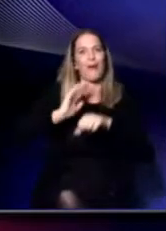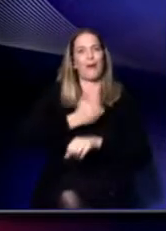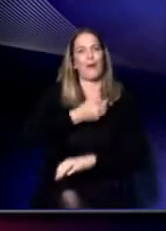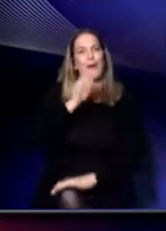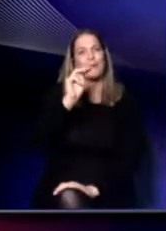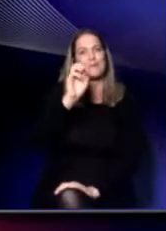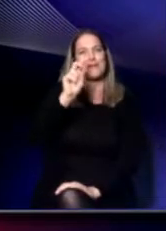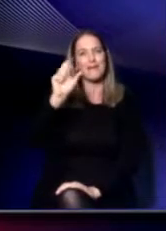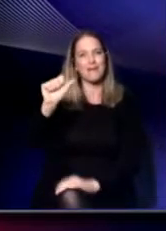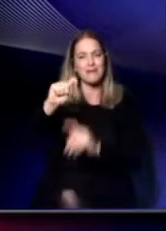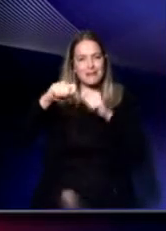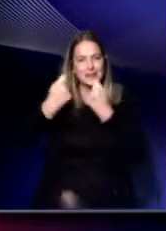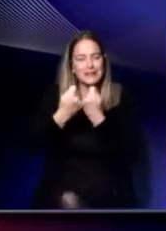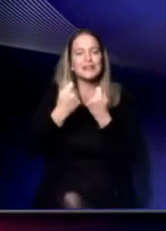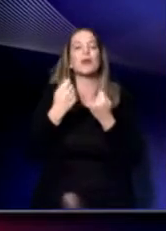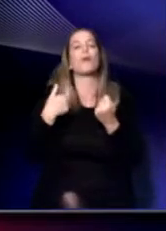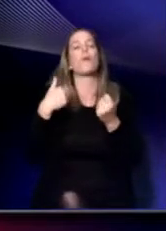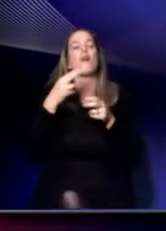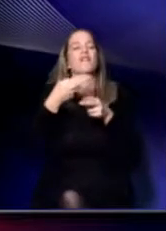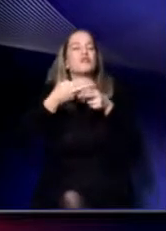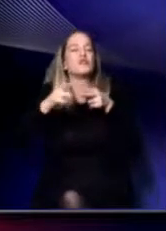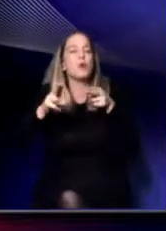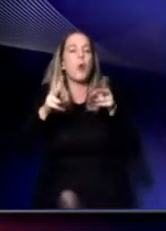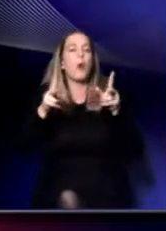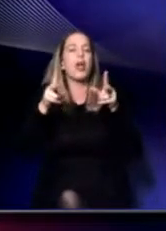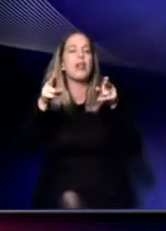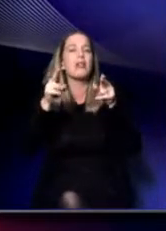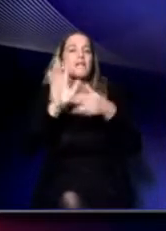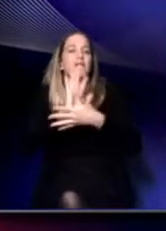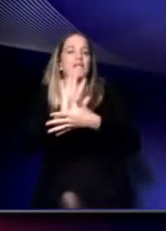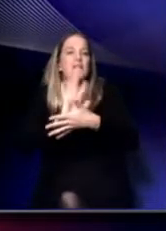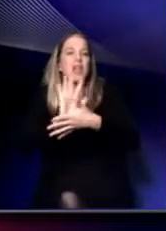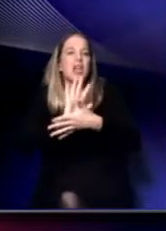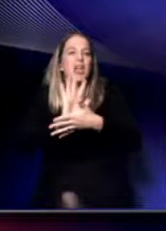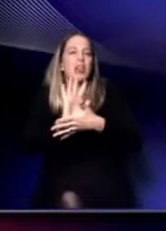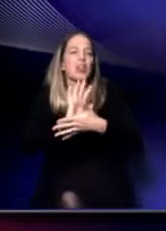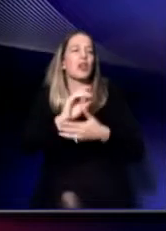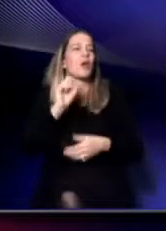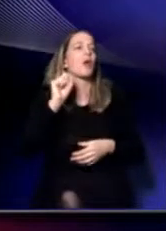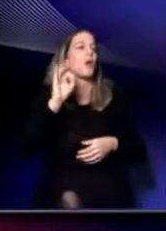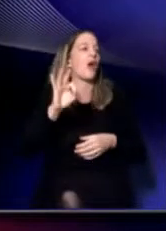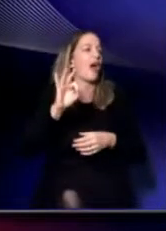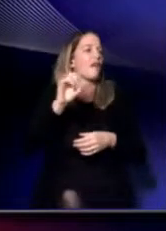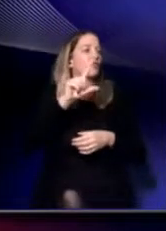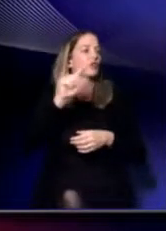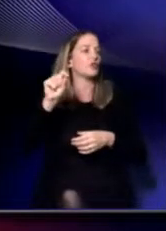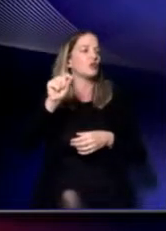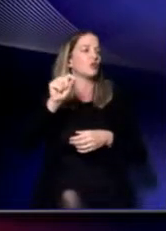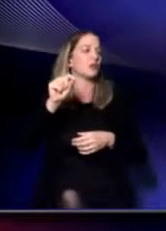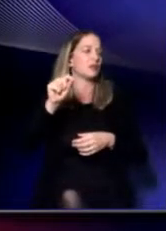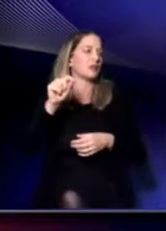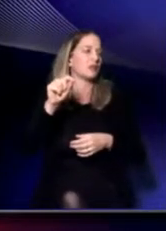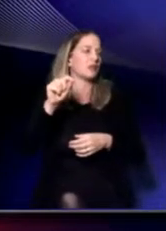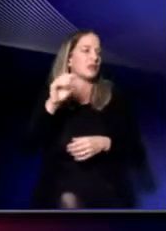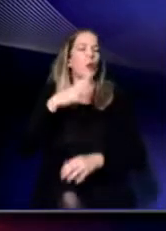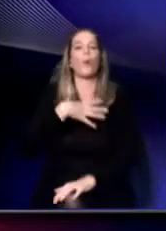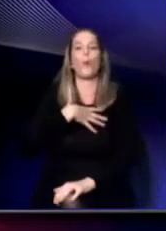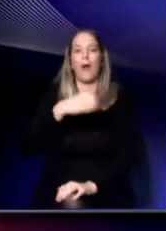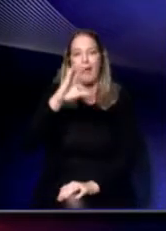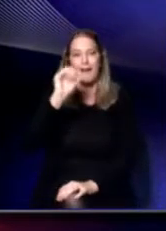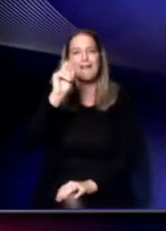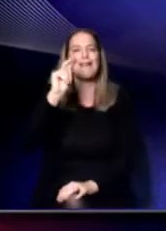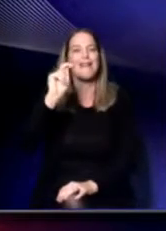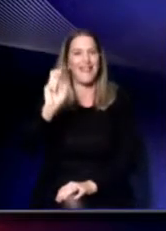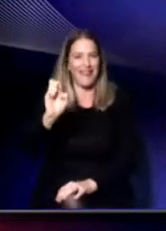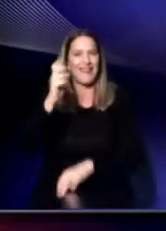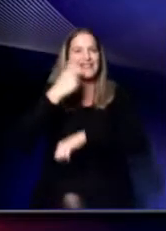Now, we would love to share with you a short clip of the White Cane Day 2017 video. This video in itself had